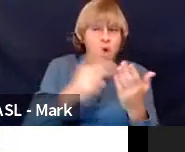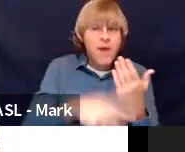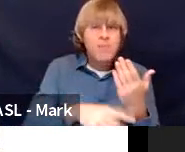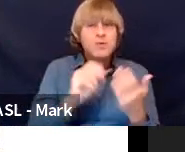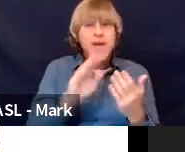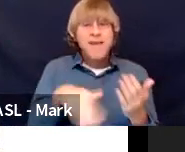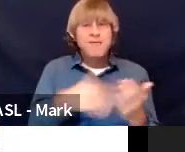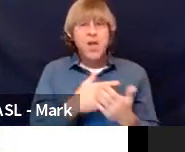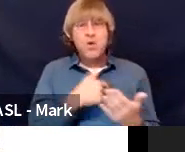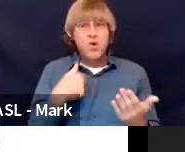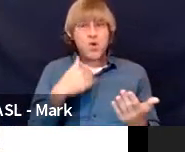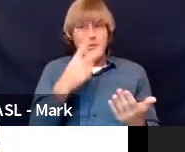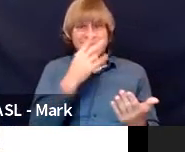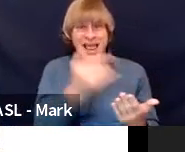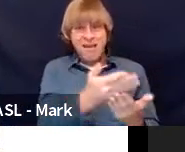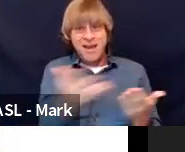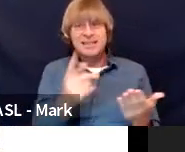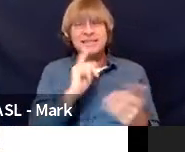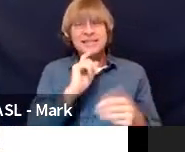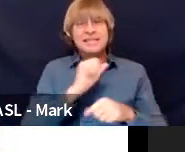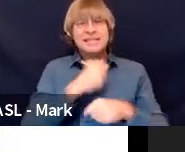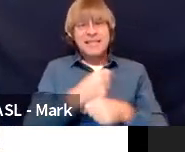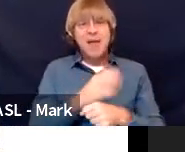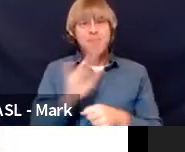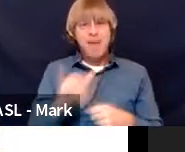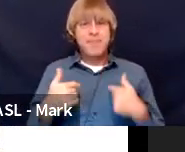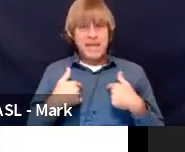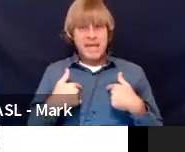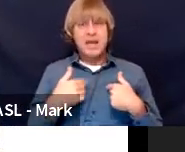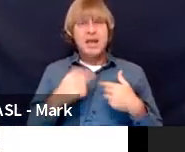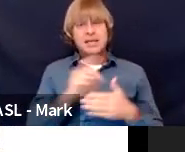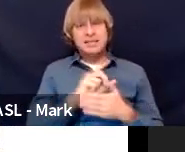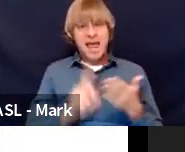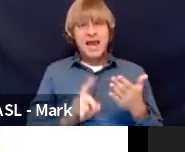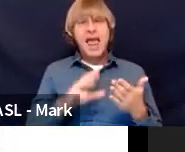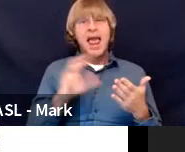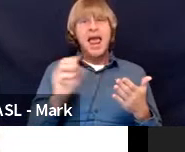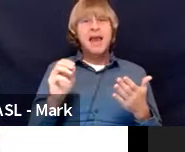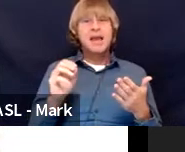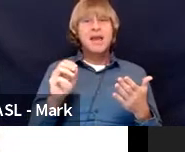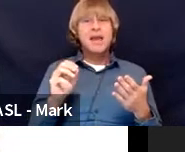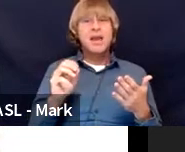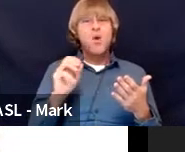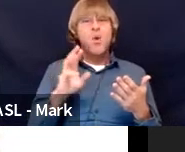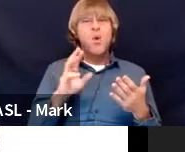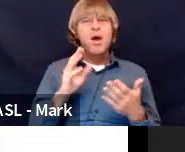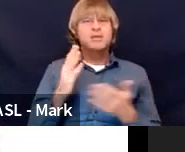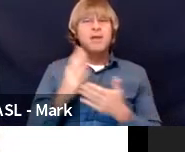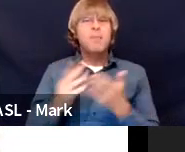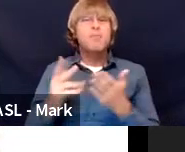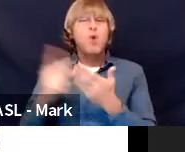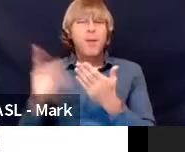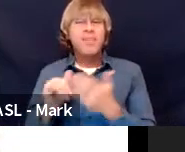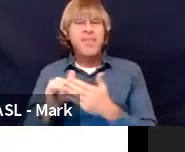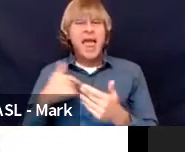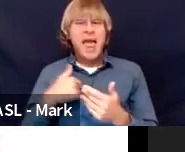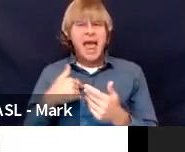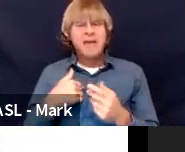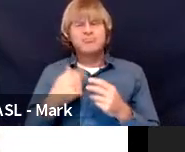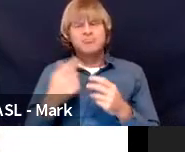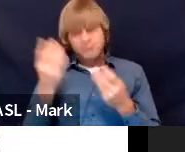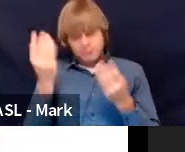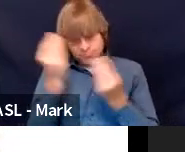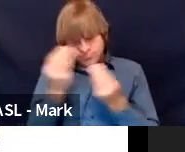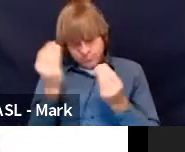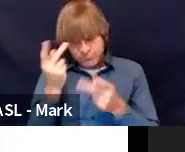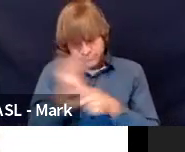everything you're gonna see was actually designed by me and or a piece of programming that I sat down and thought